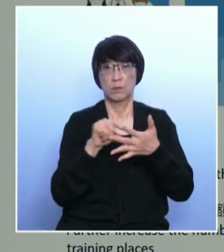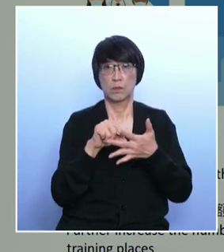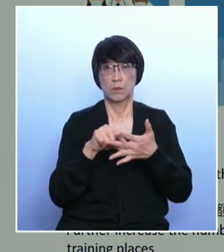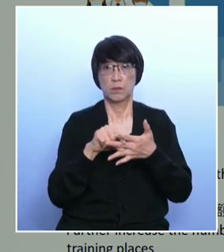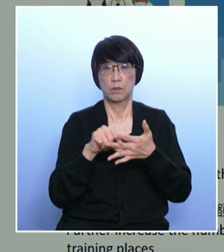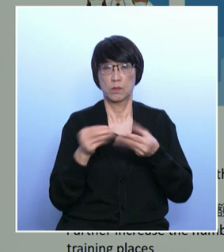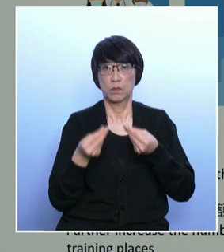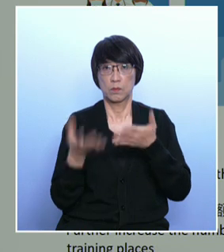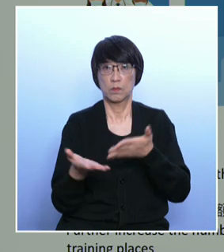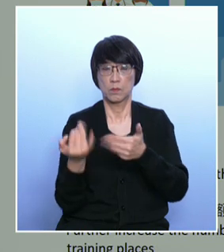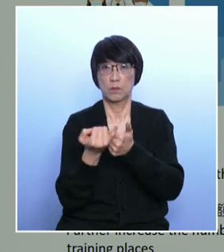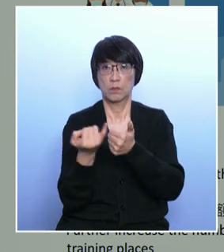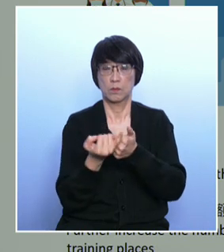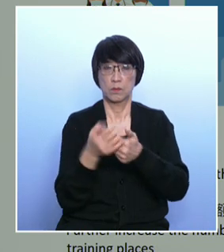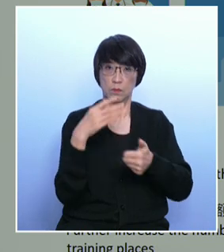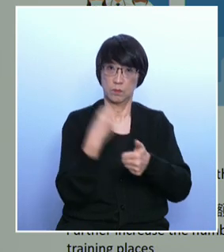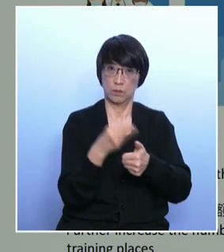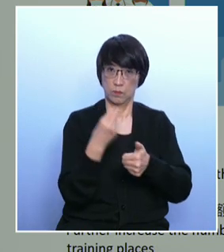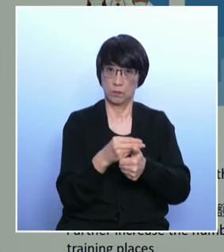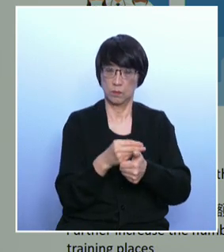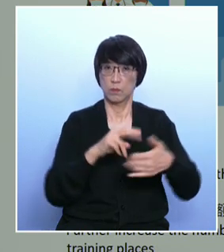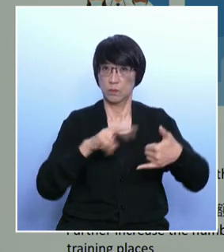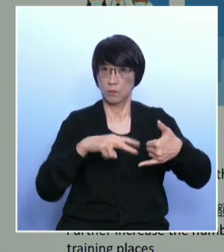We want to provide student hostels and